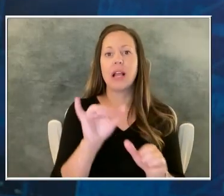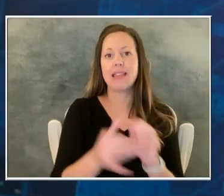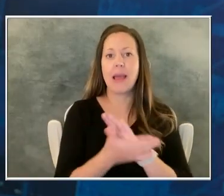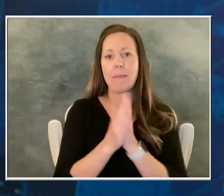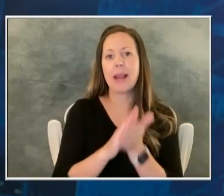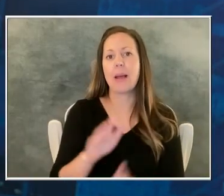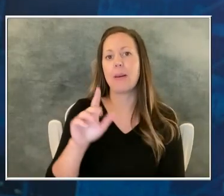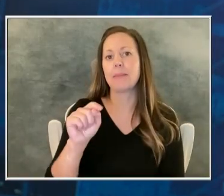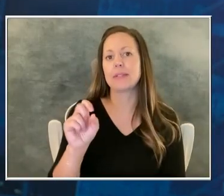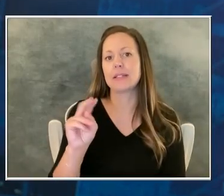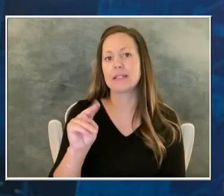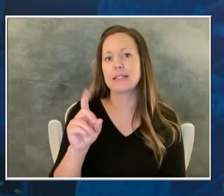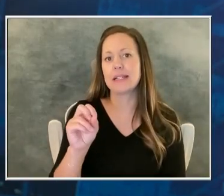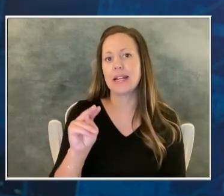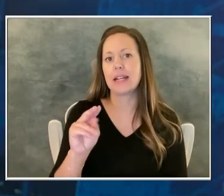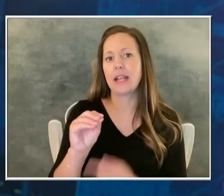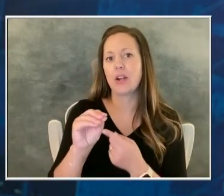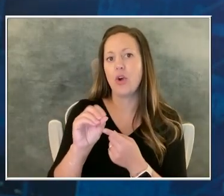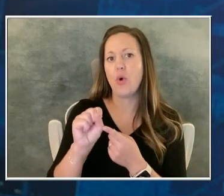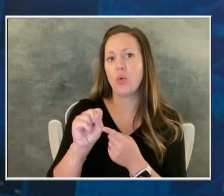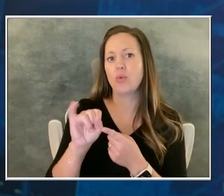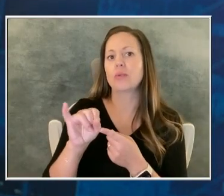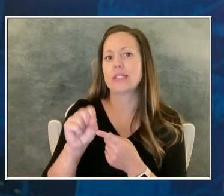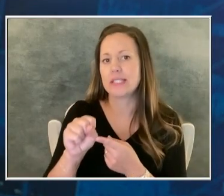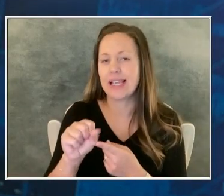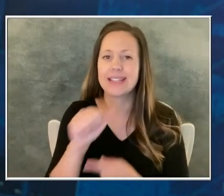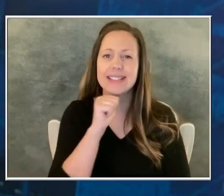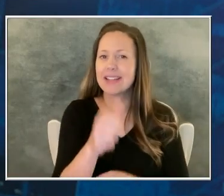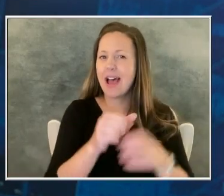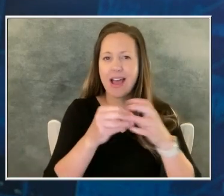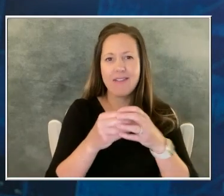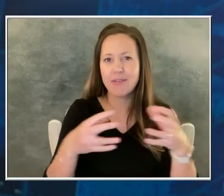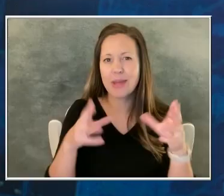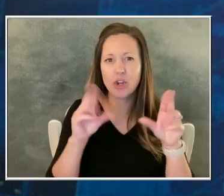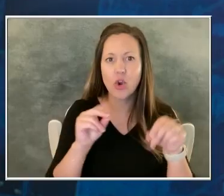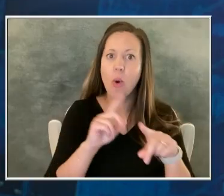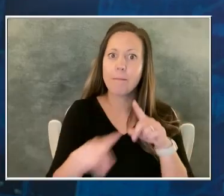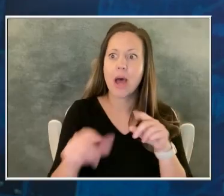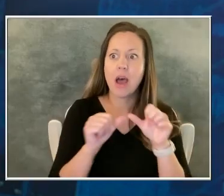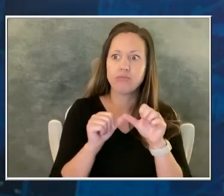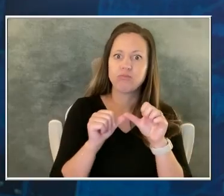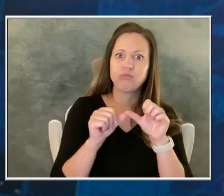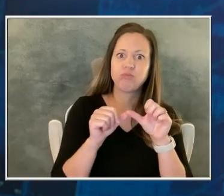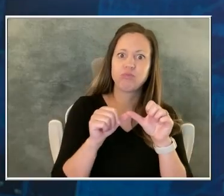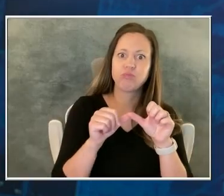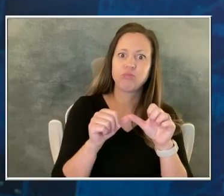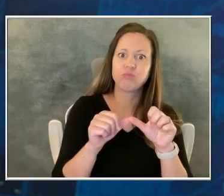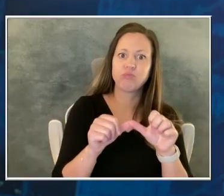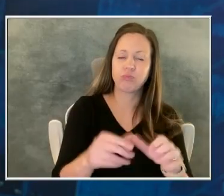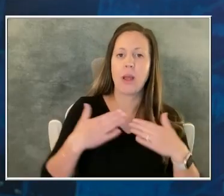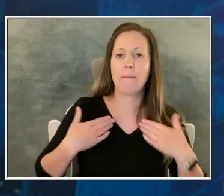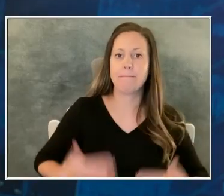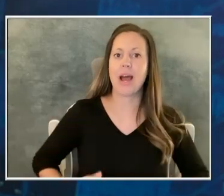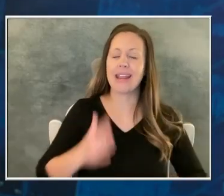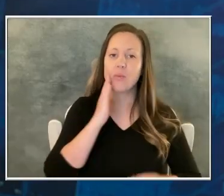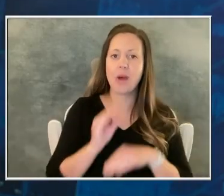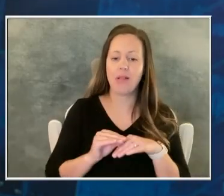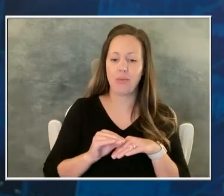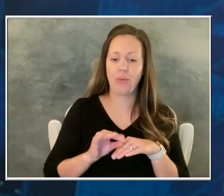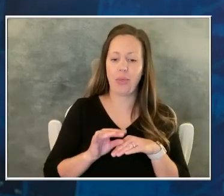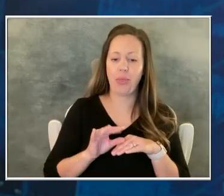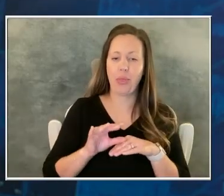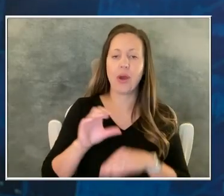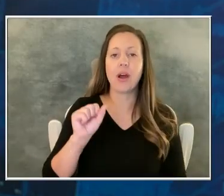which is not so much inflammation, but it's kind of like chronic inflammation in your body causes kind of scar tissue. The way I explain it to patient